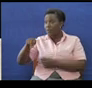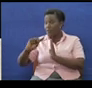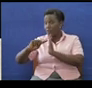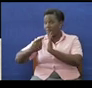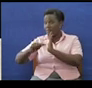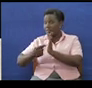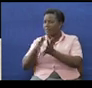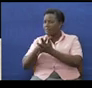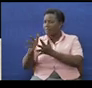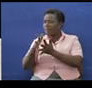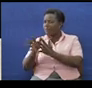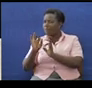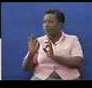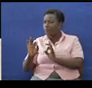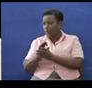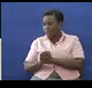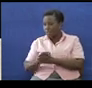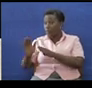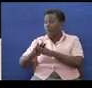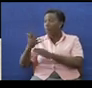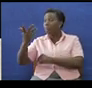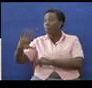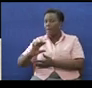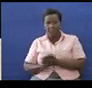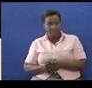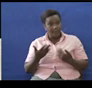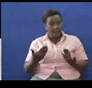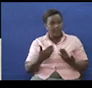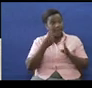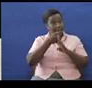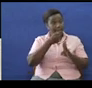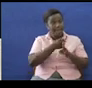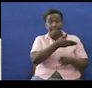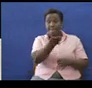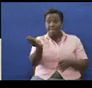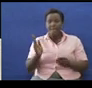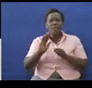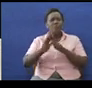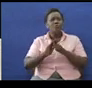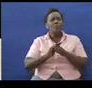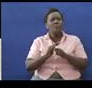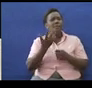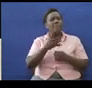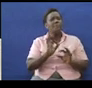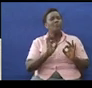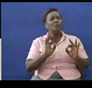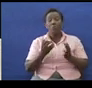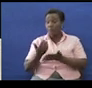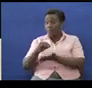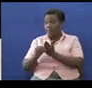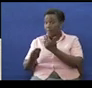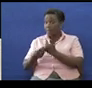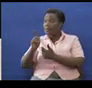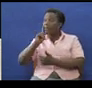United States, even the human rights article insists on using water. And I also insist on you to